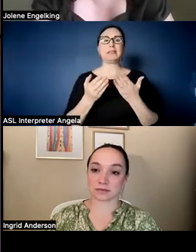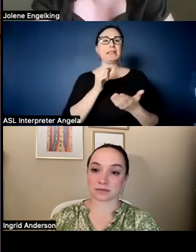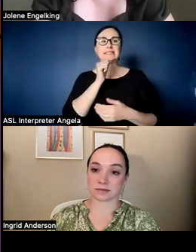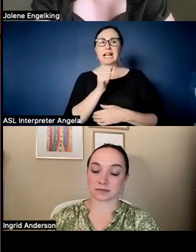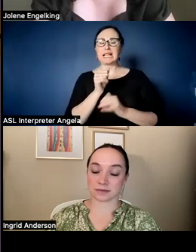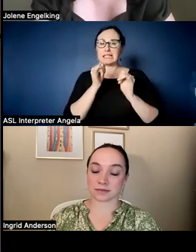there, right?